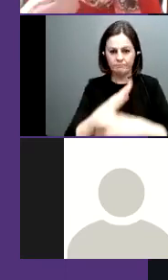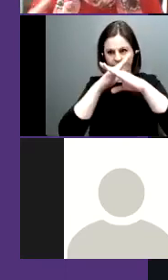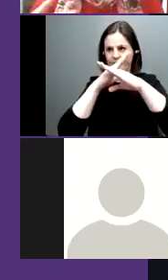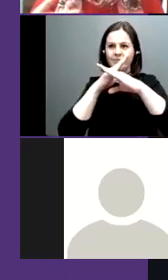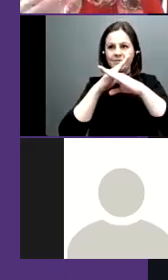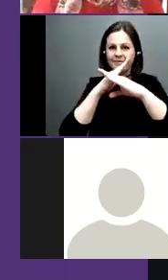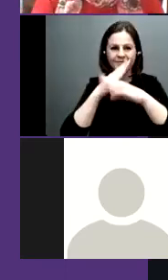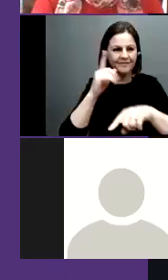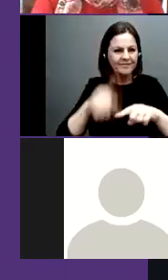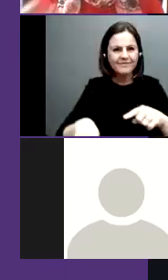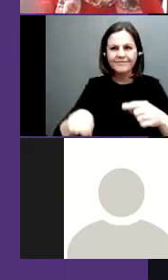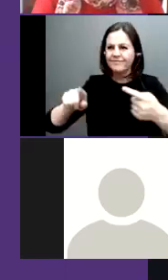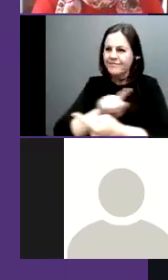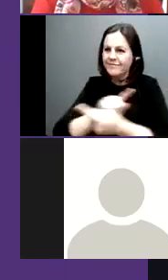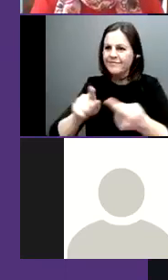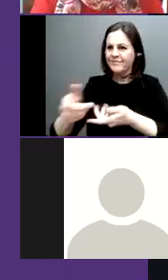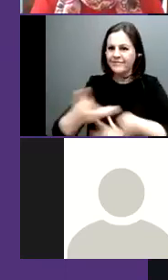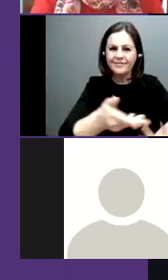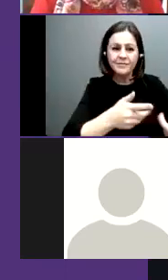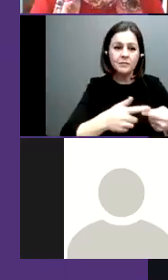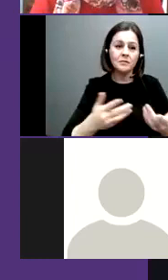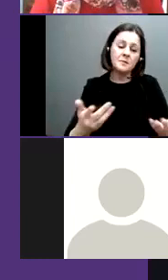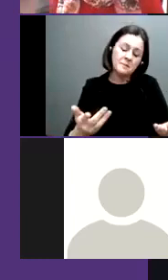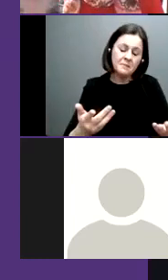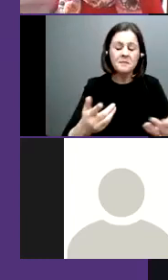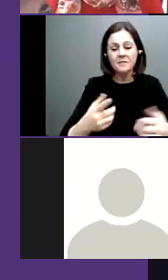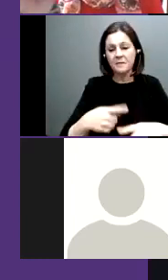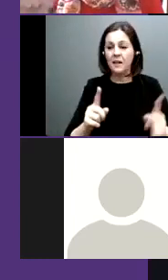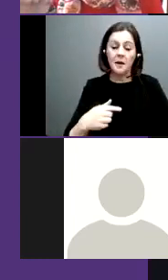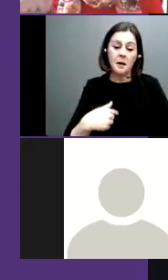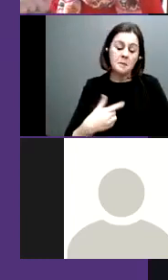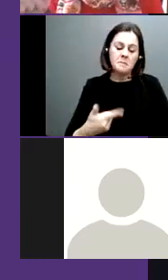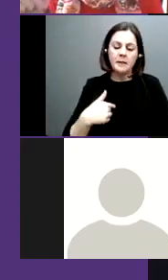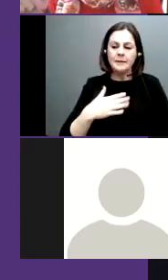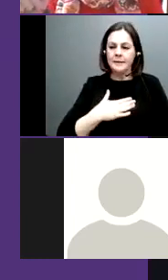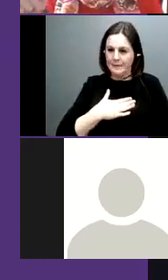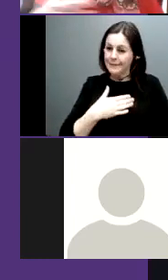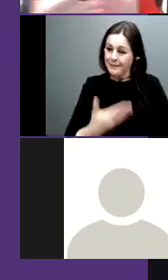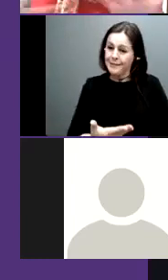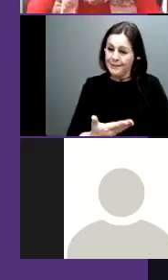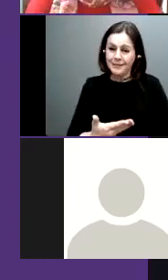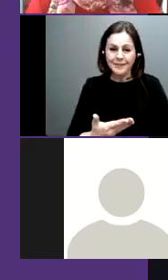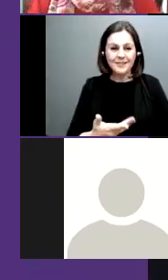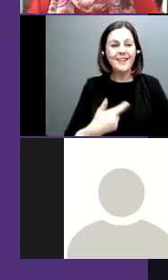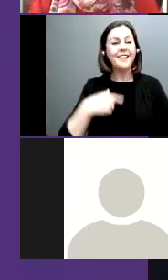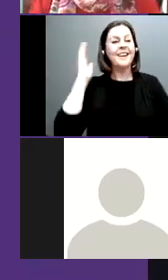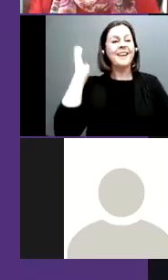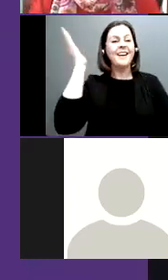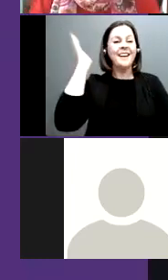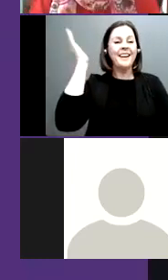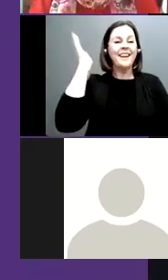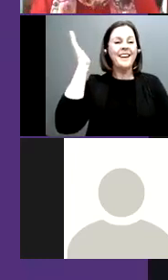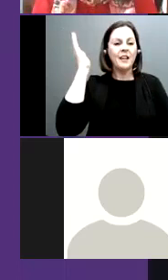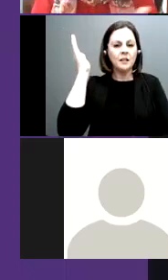don't mind admitting to all of you out there that it's a little bit disconcerting to not be able to see the